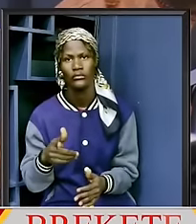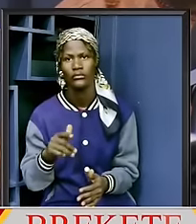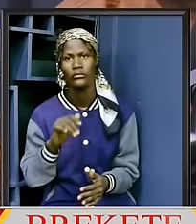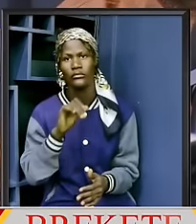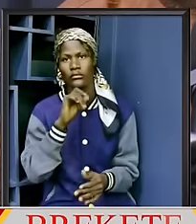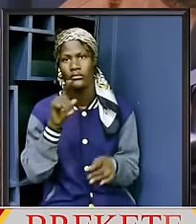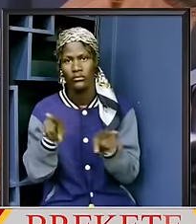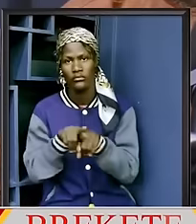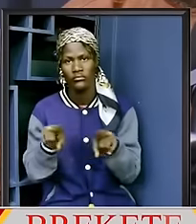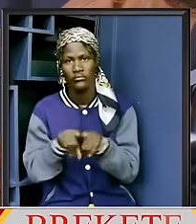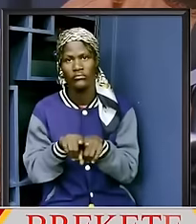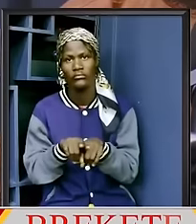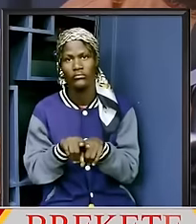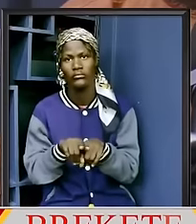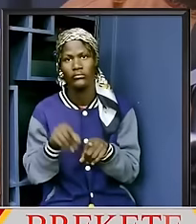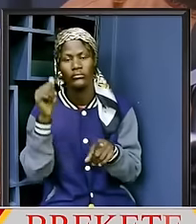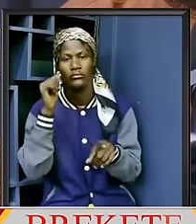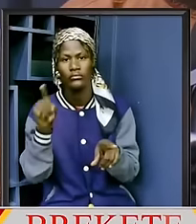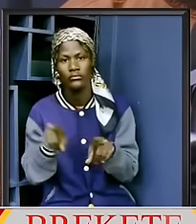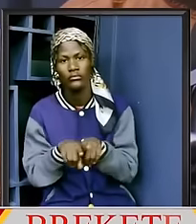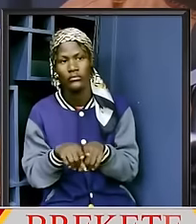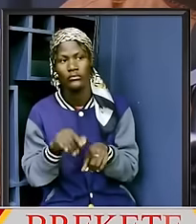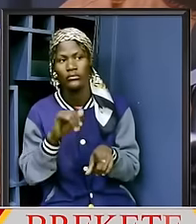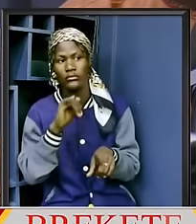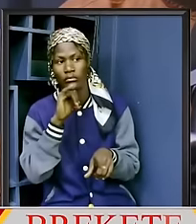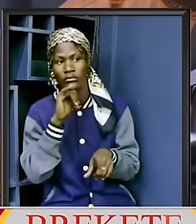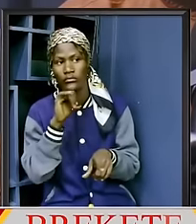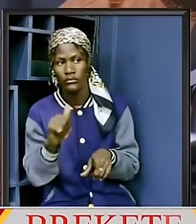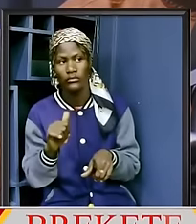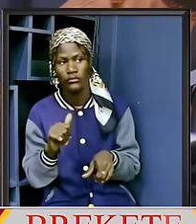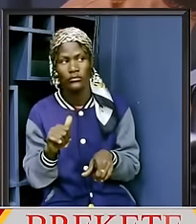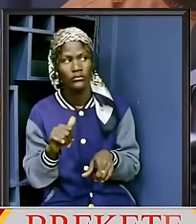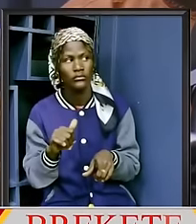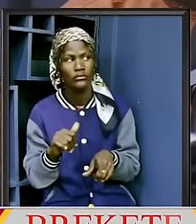our sister is not part of it.